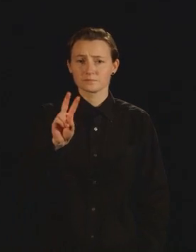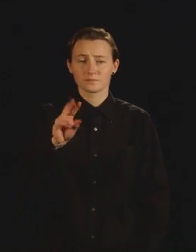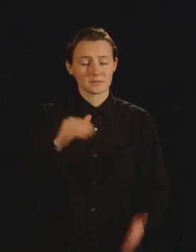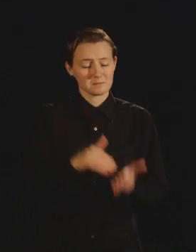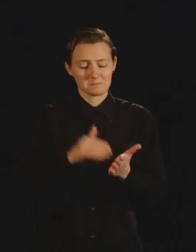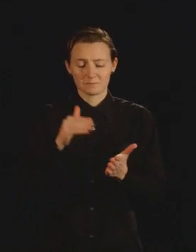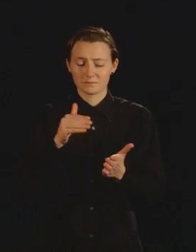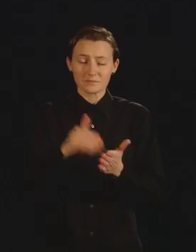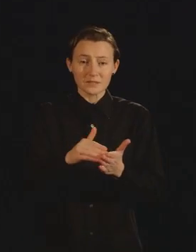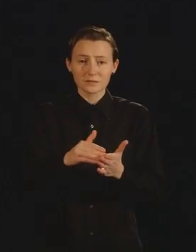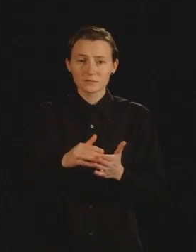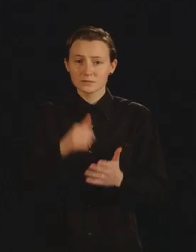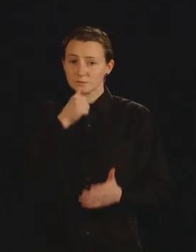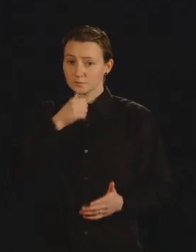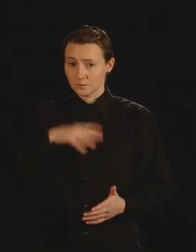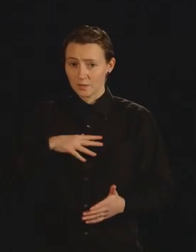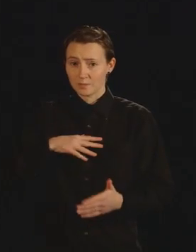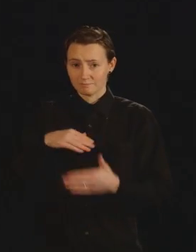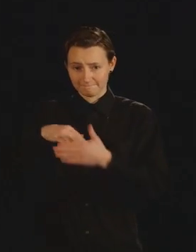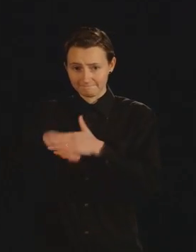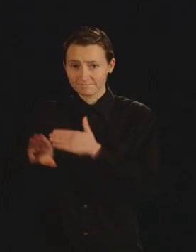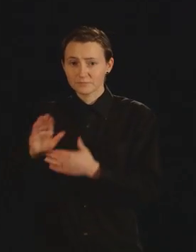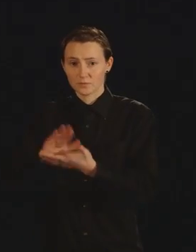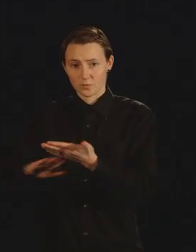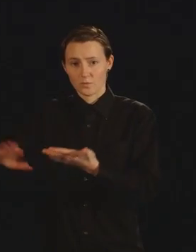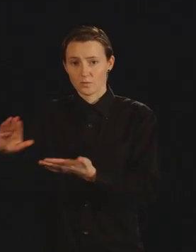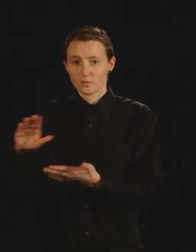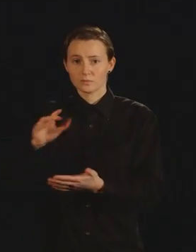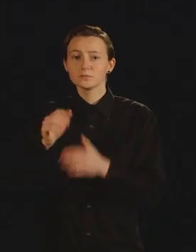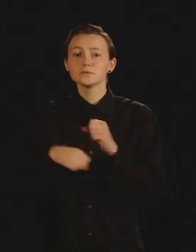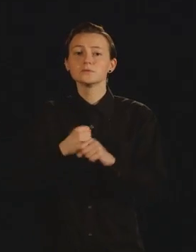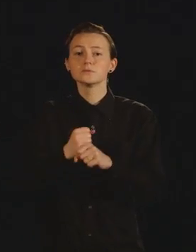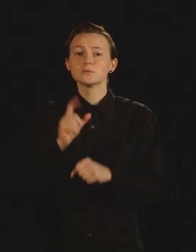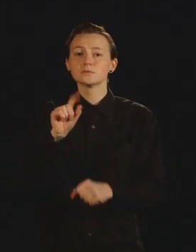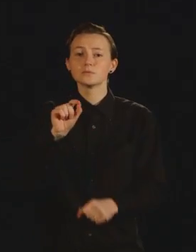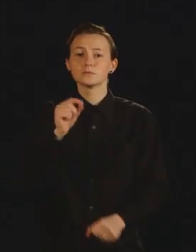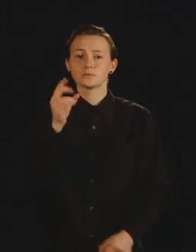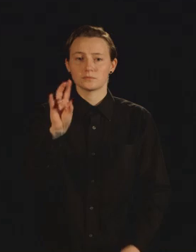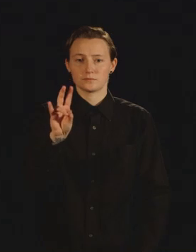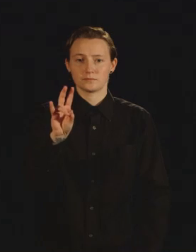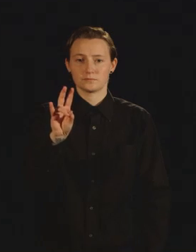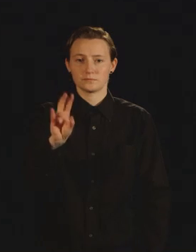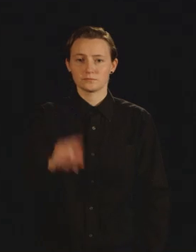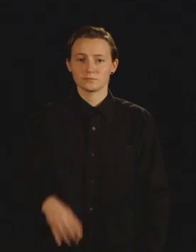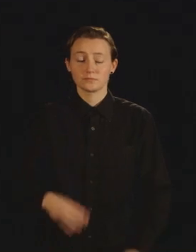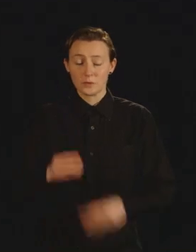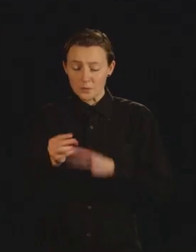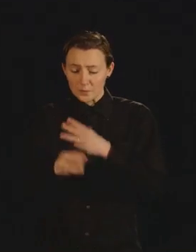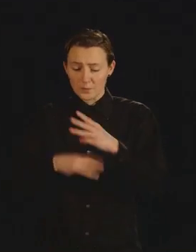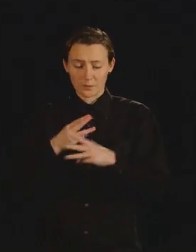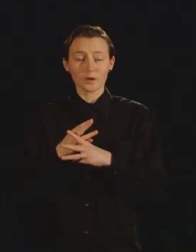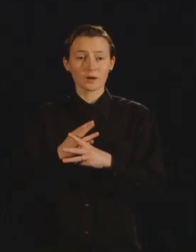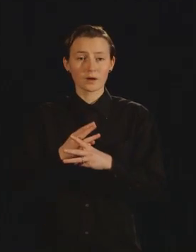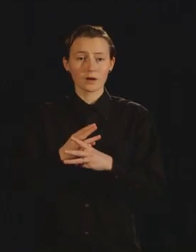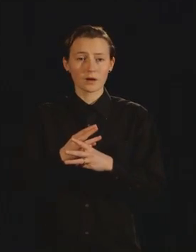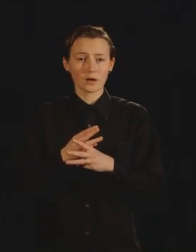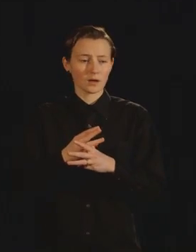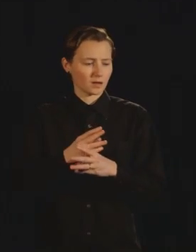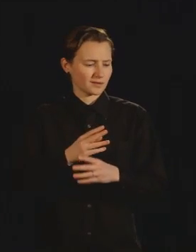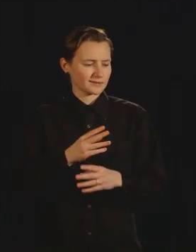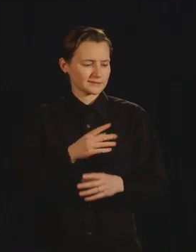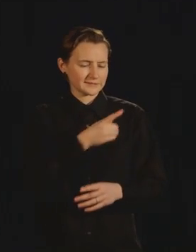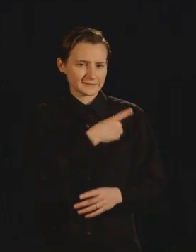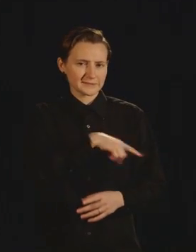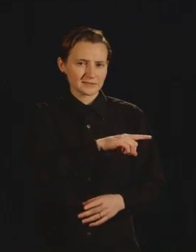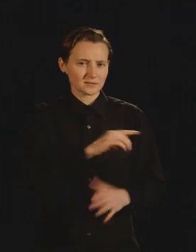2.2 million more women than men entered college in 2017. And globally, men and boys are